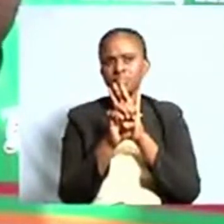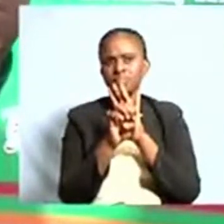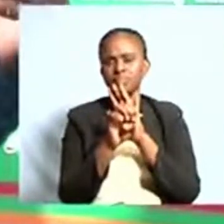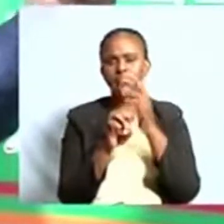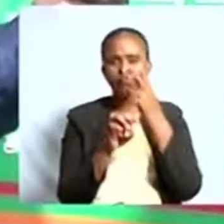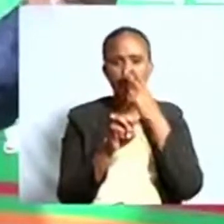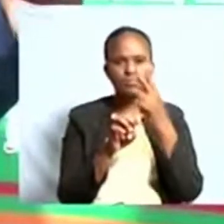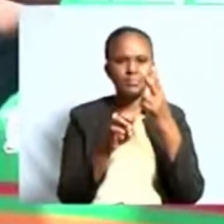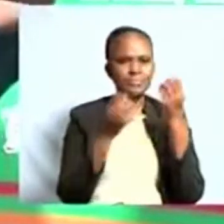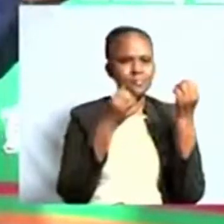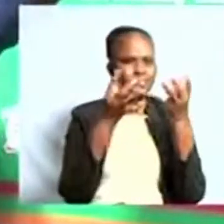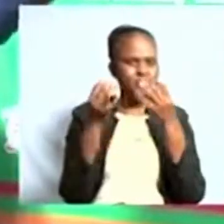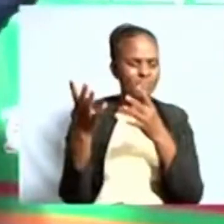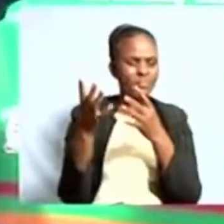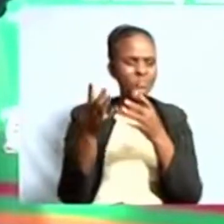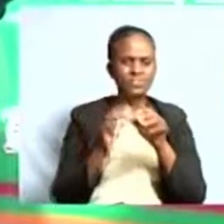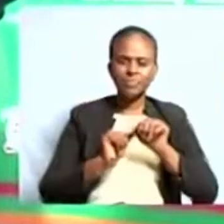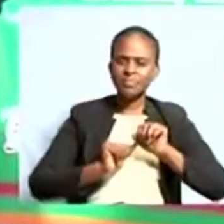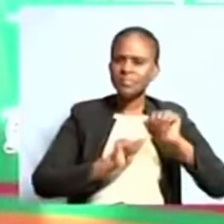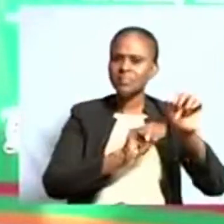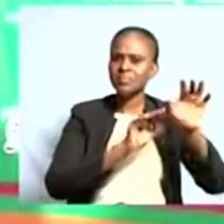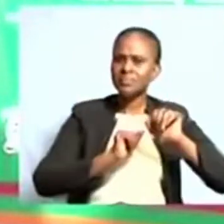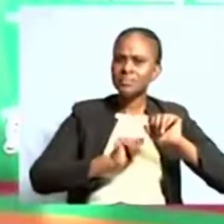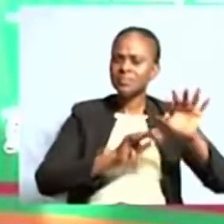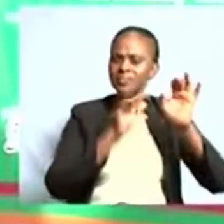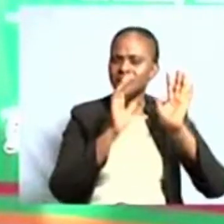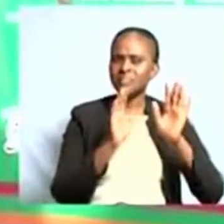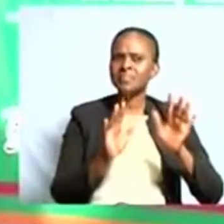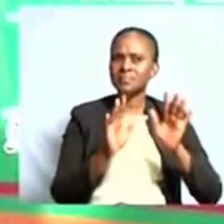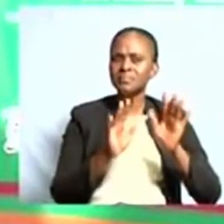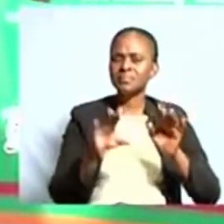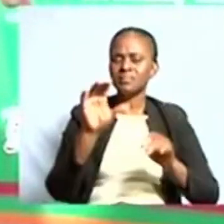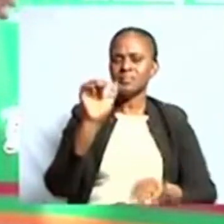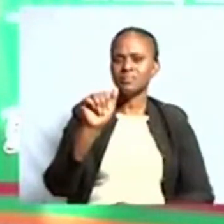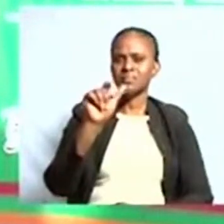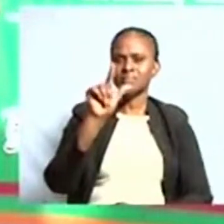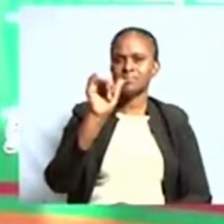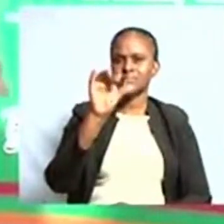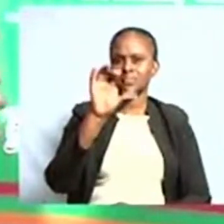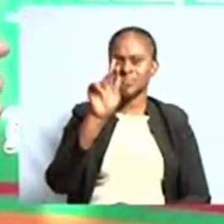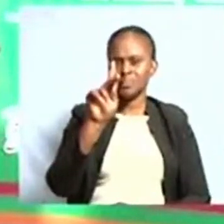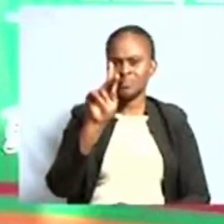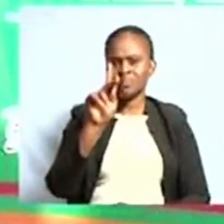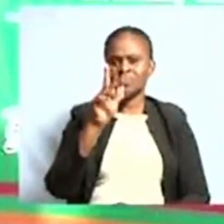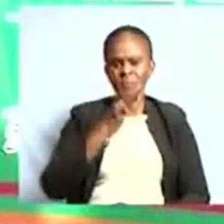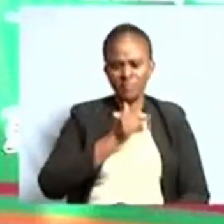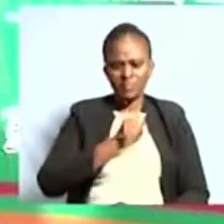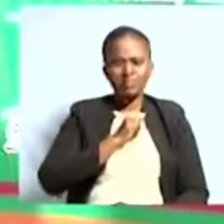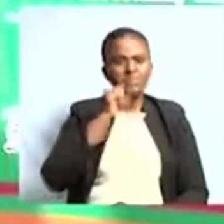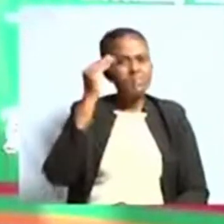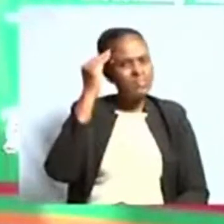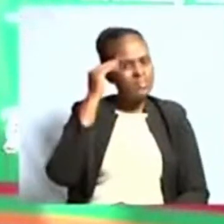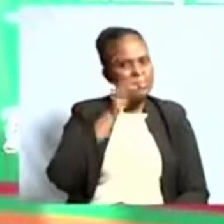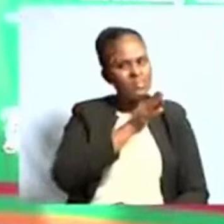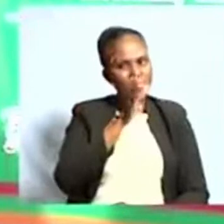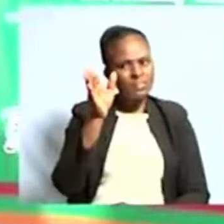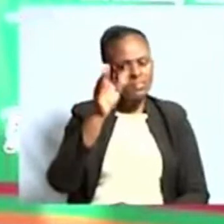of carpenters along Alikinkata Road. I don't know if they have been to